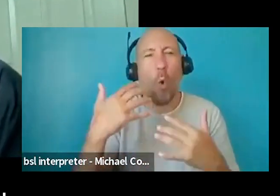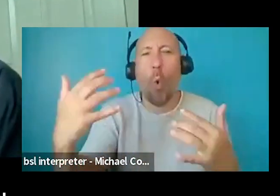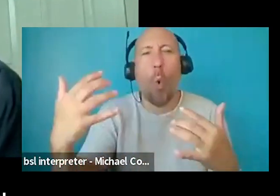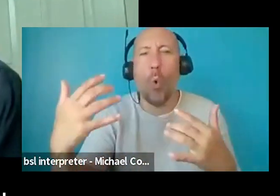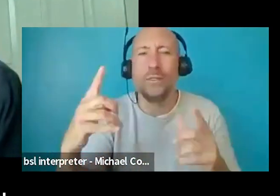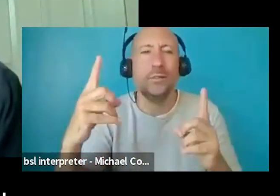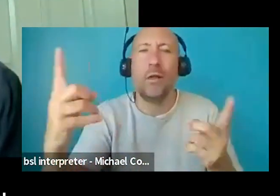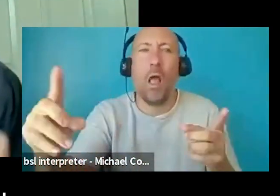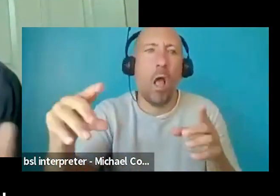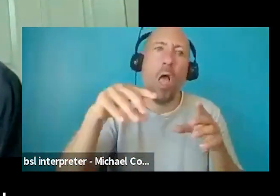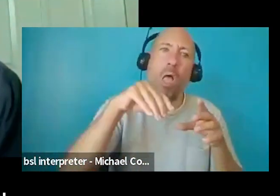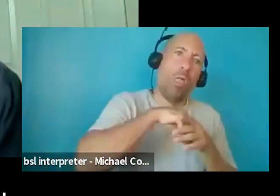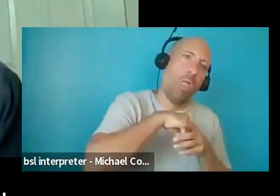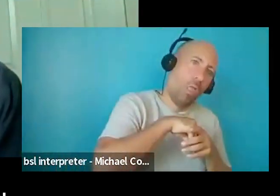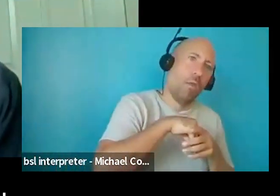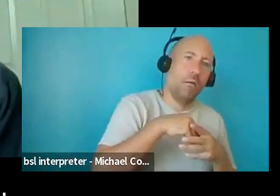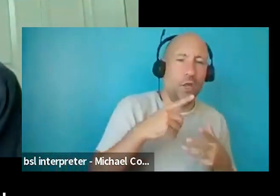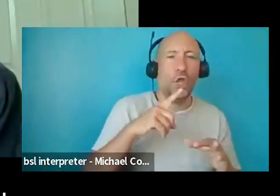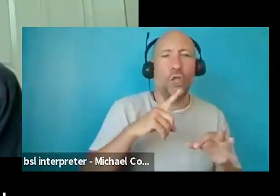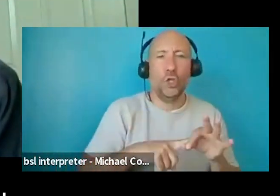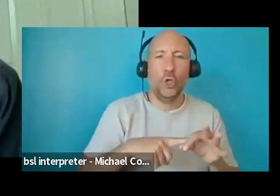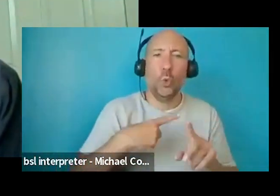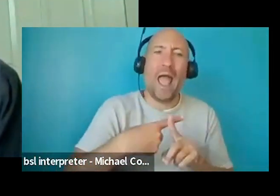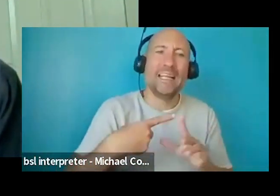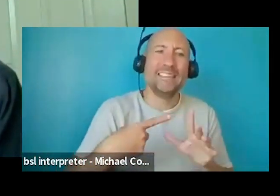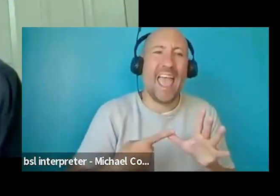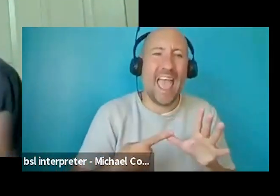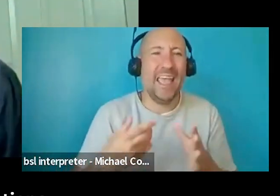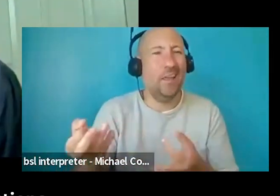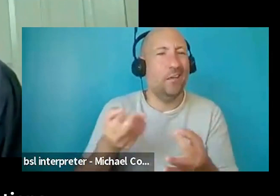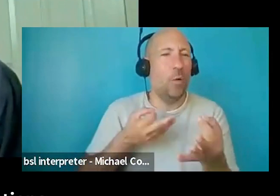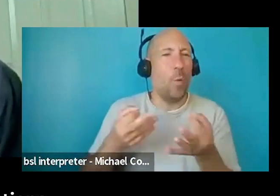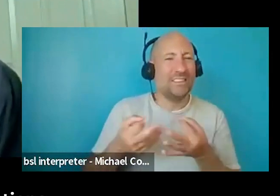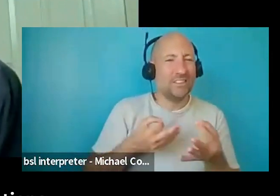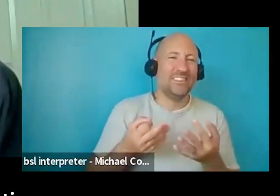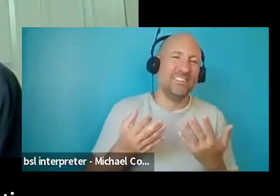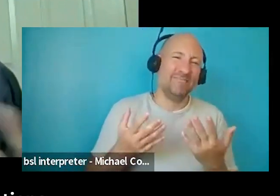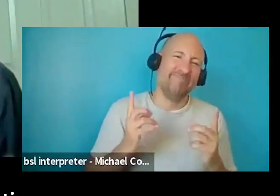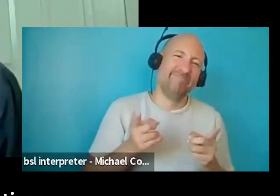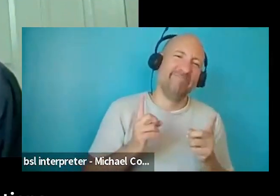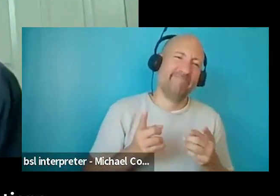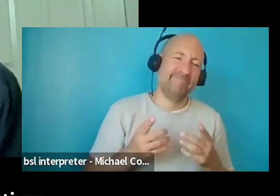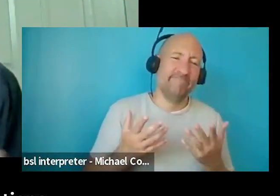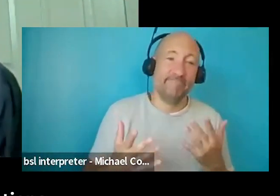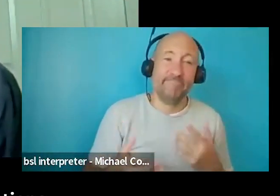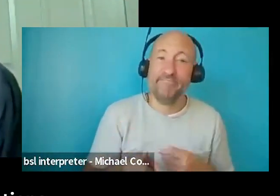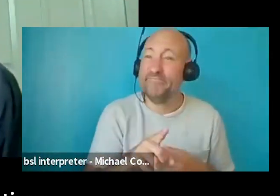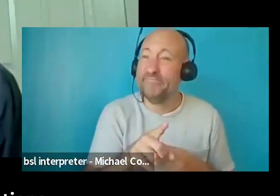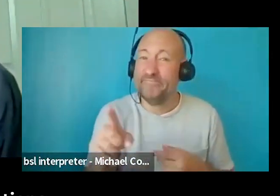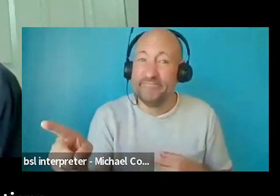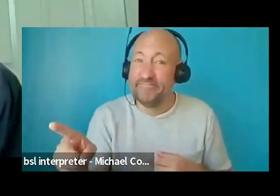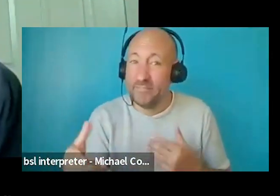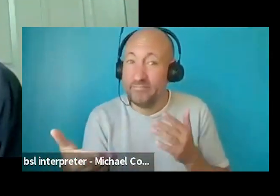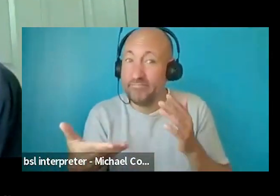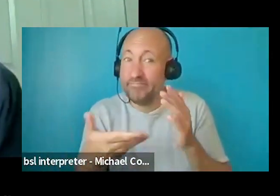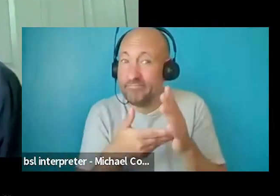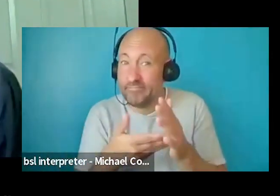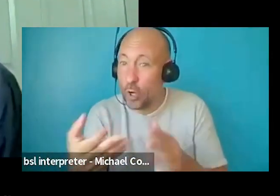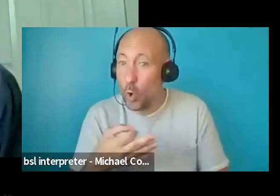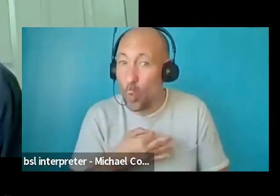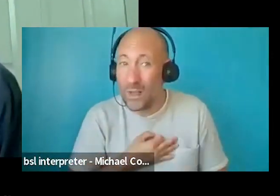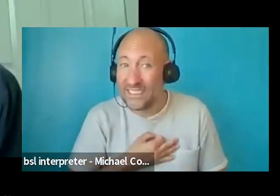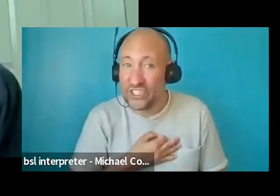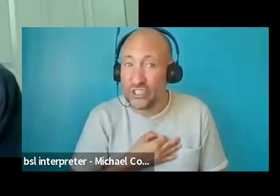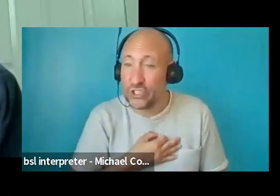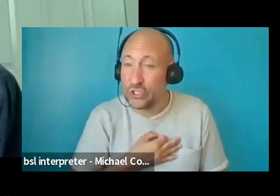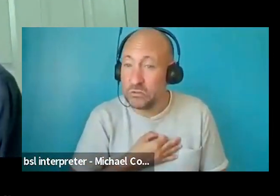it's a Q&A set up in this format. But if anybody has any further questions or would like to